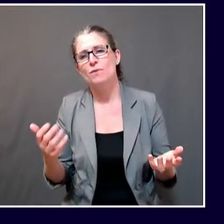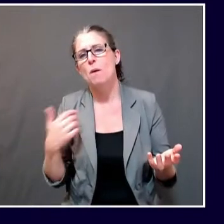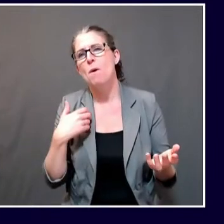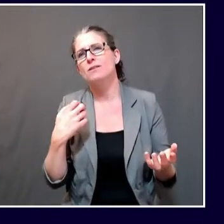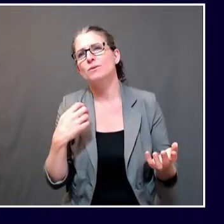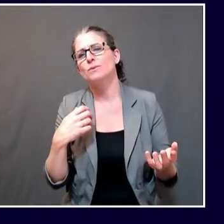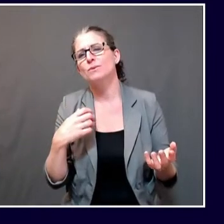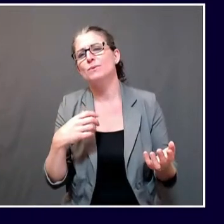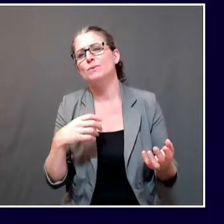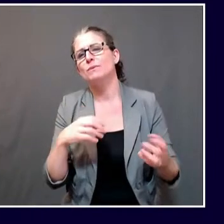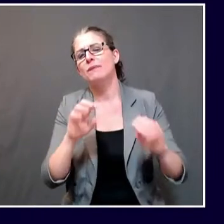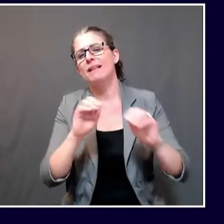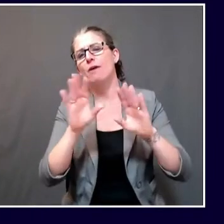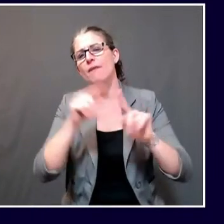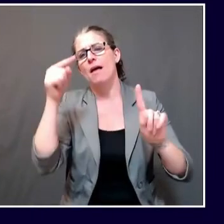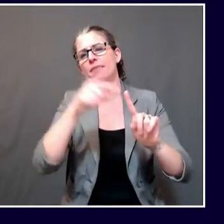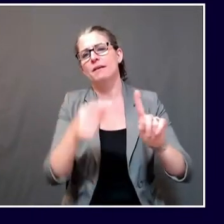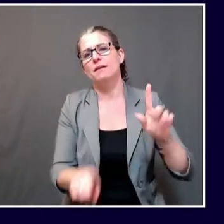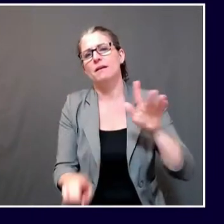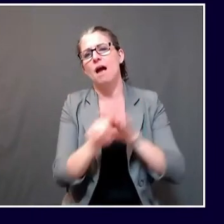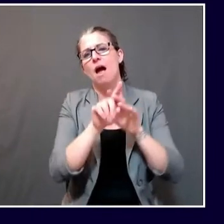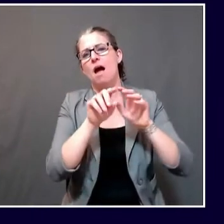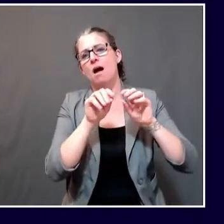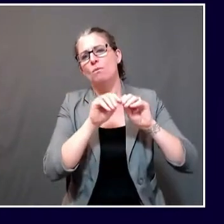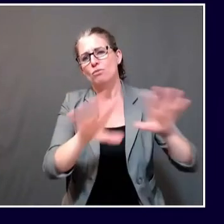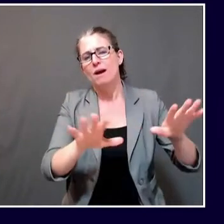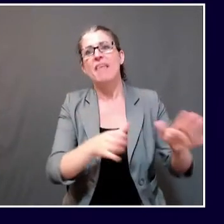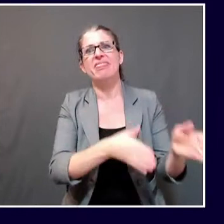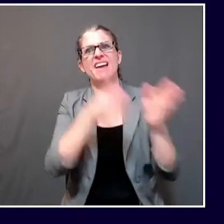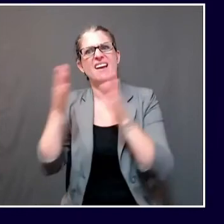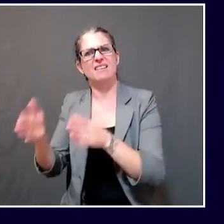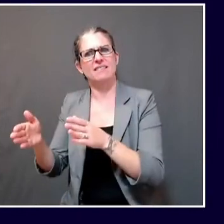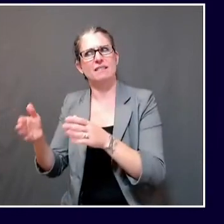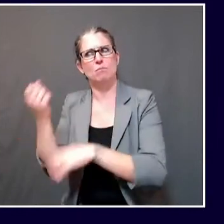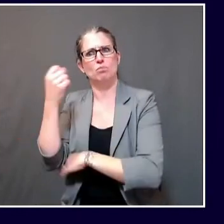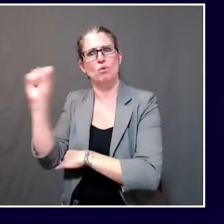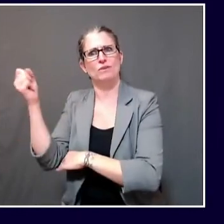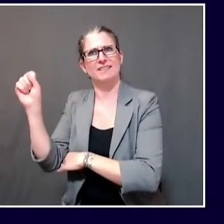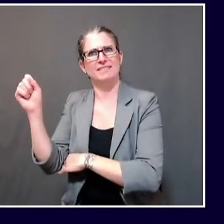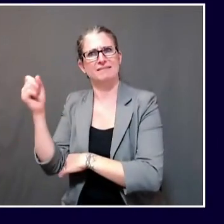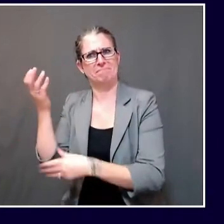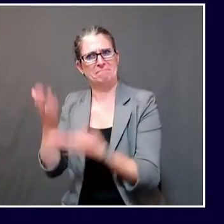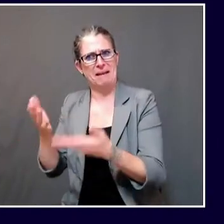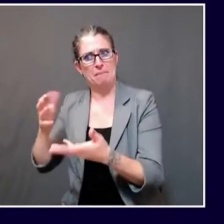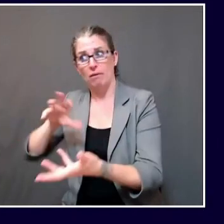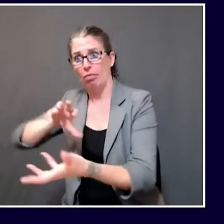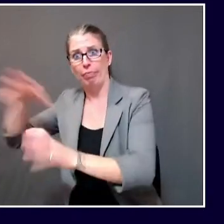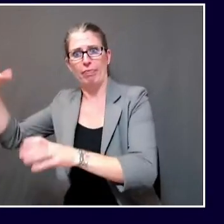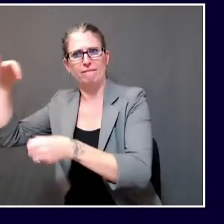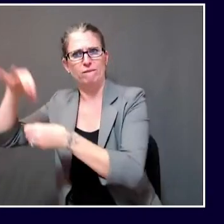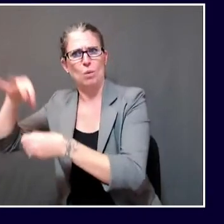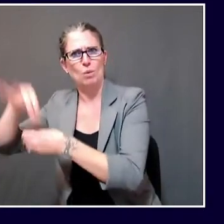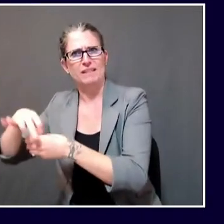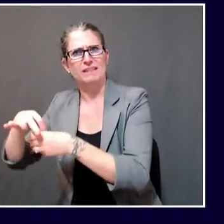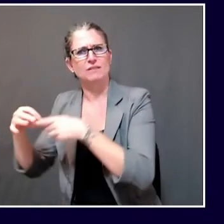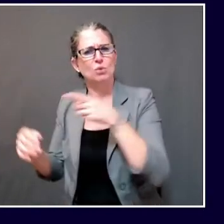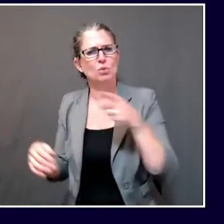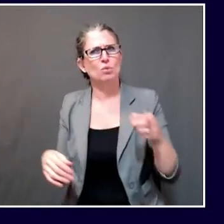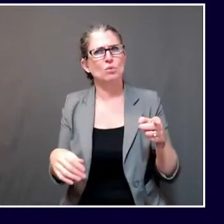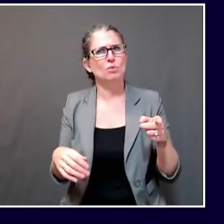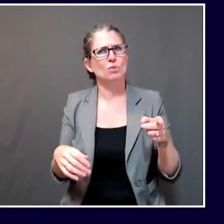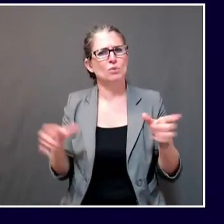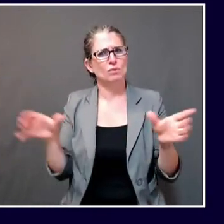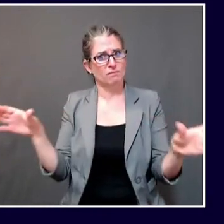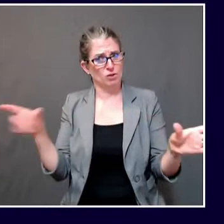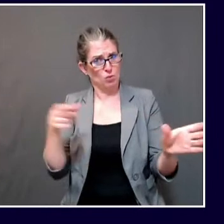of disruption? We're not aware of anybody planning it. And typically what happens is we have to be prepared to field questions